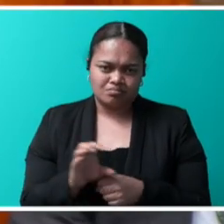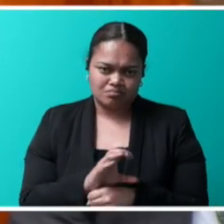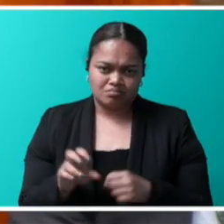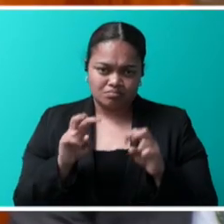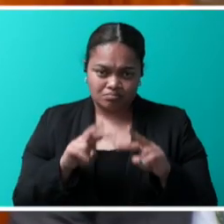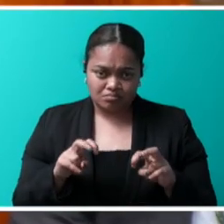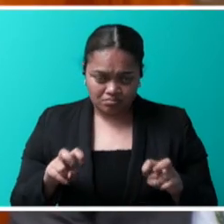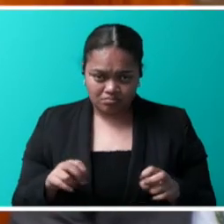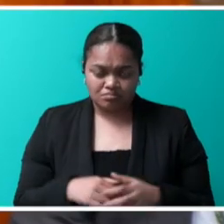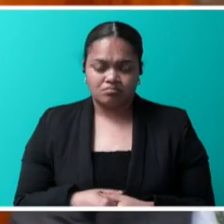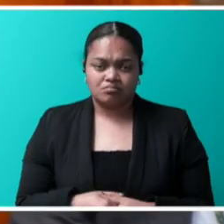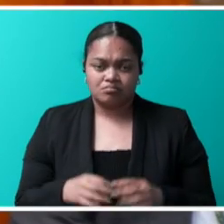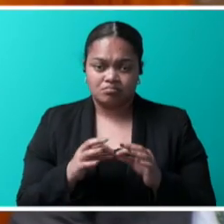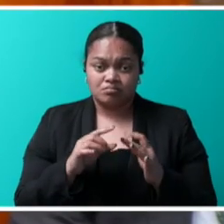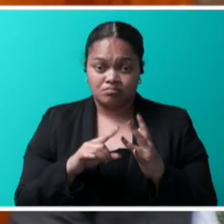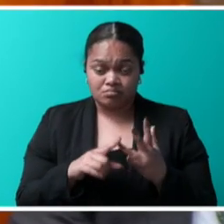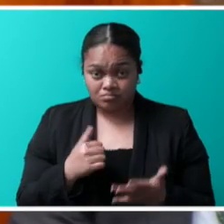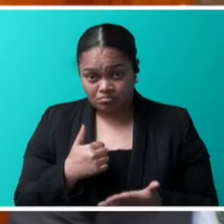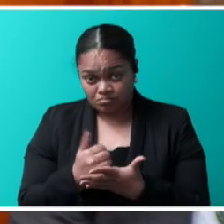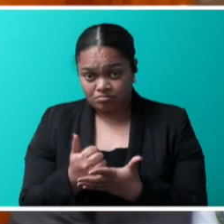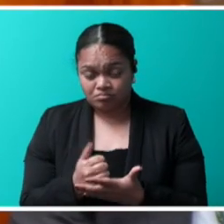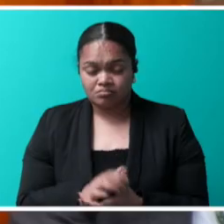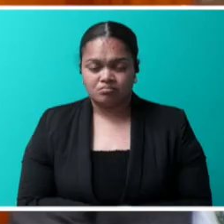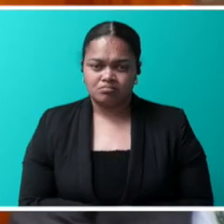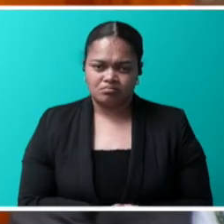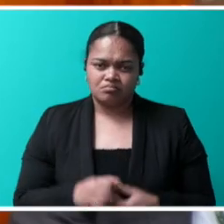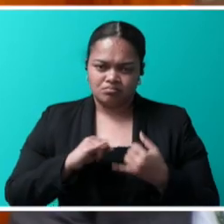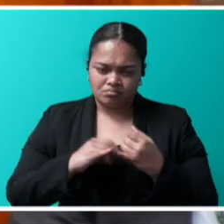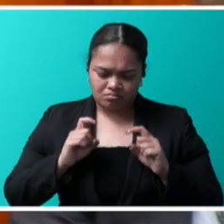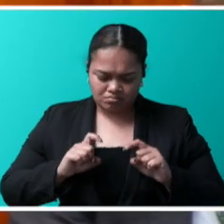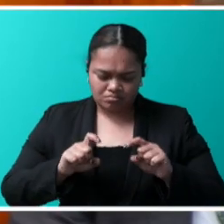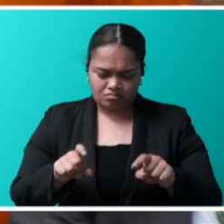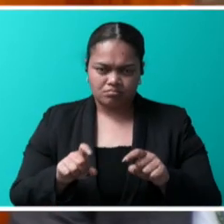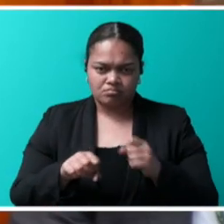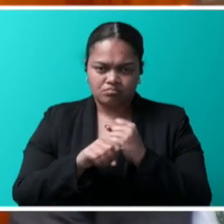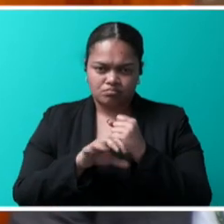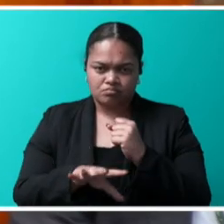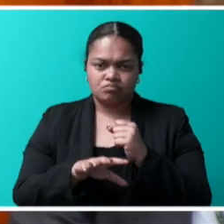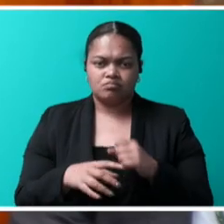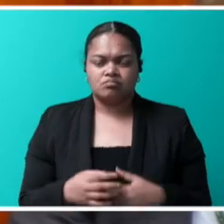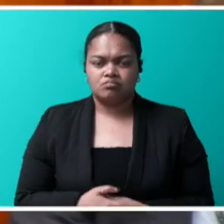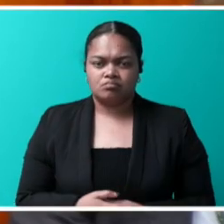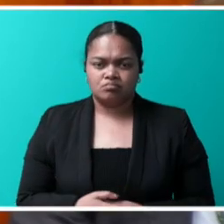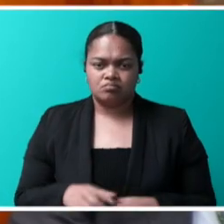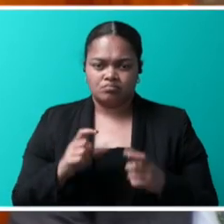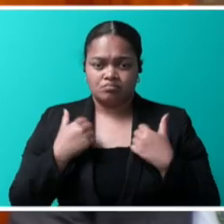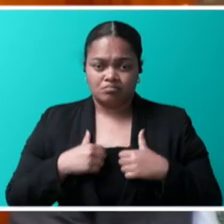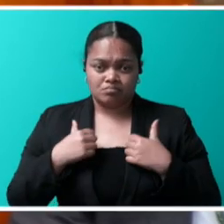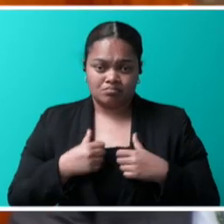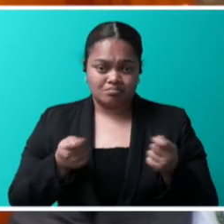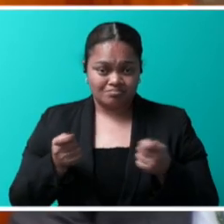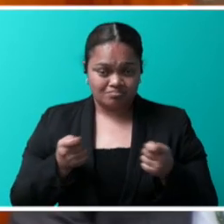pest biology, disease dynamics, sustainable crop production, climate influences, and practical